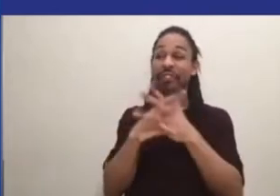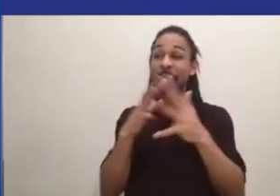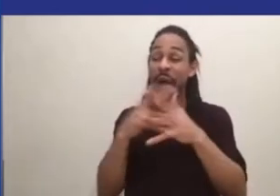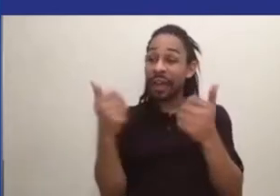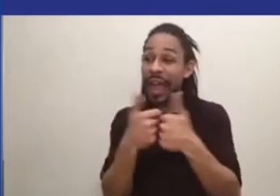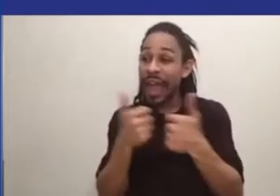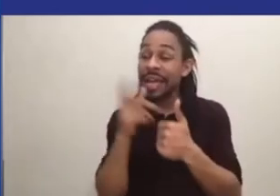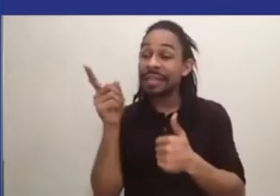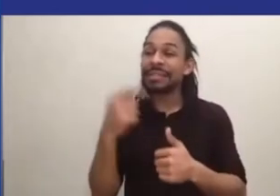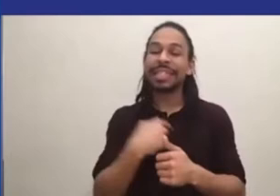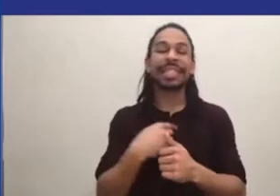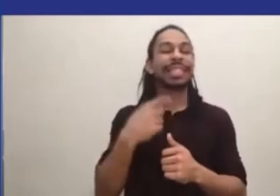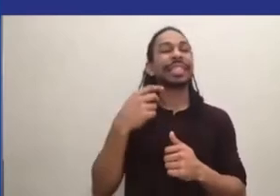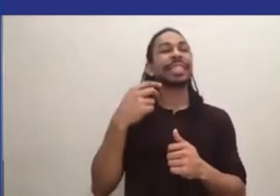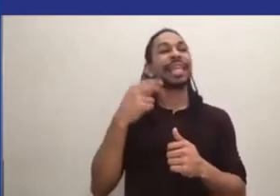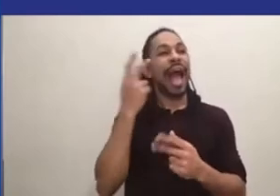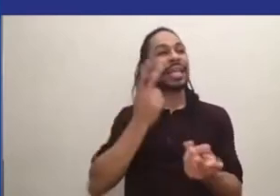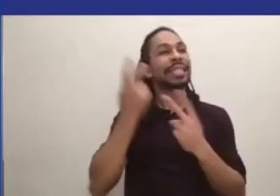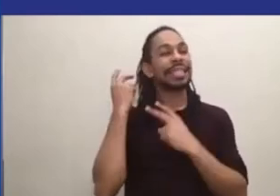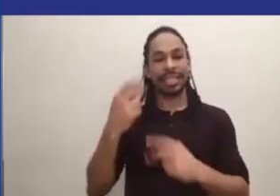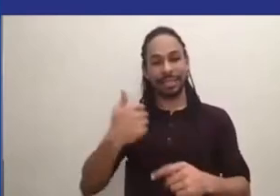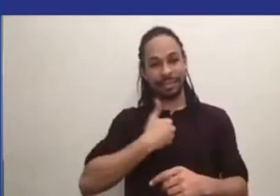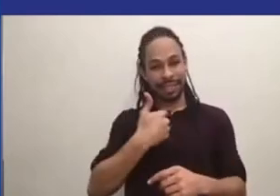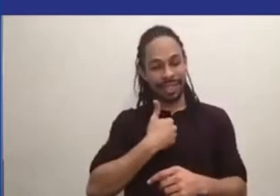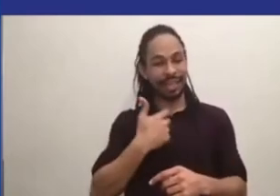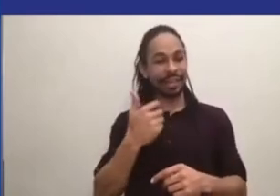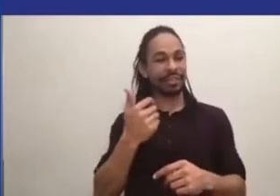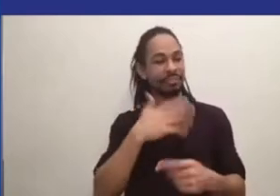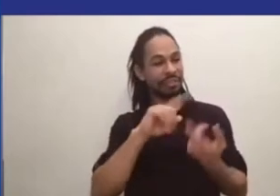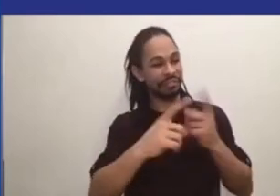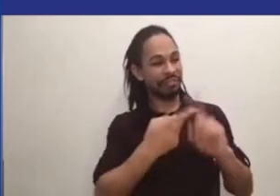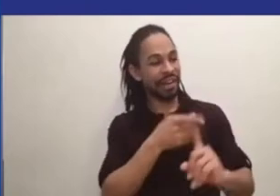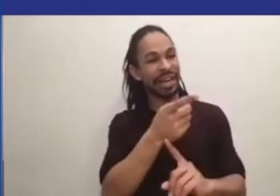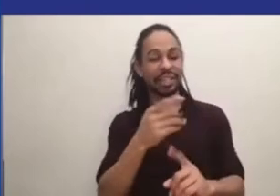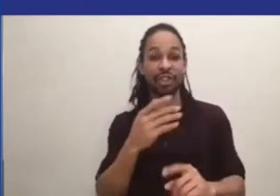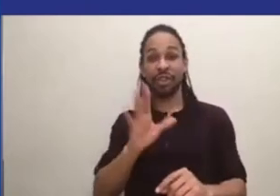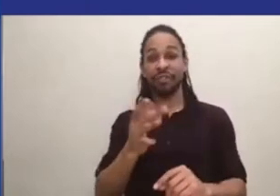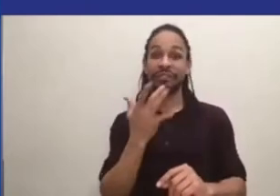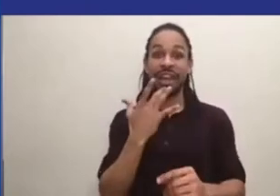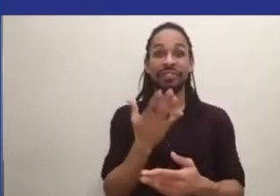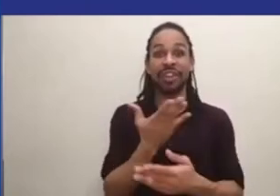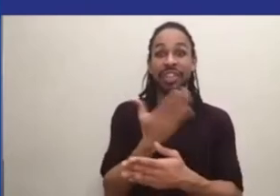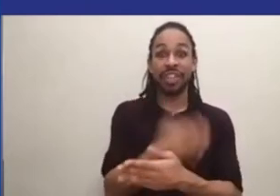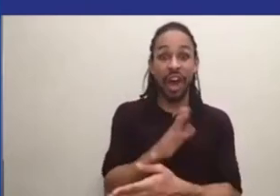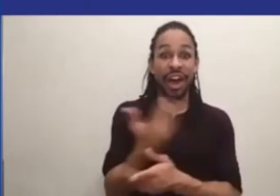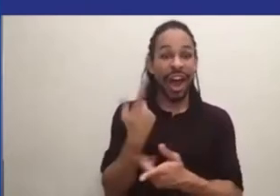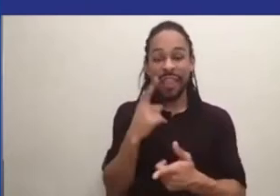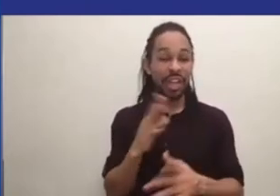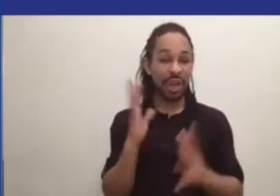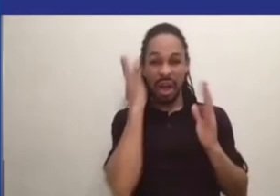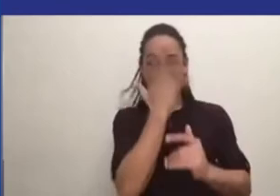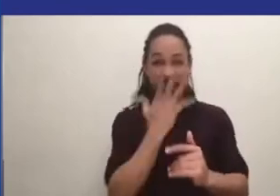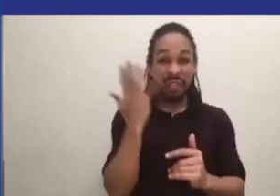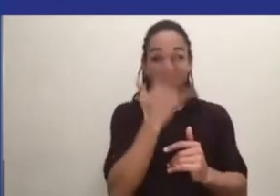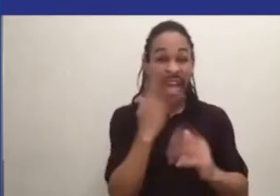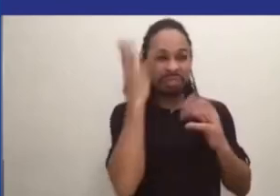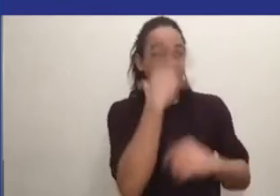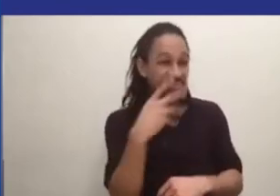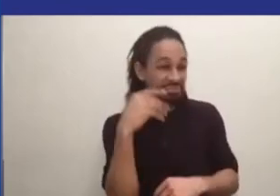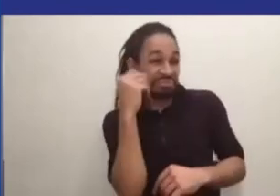I see me and my friends when we all get together and that favorite part of your song come on and you make that stink little face.